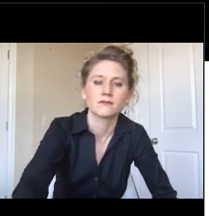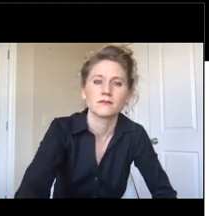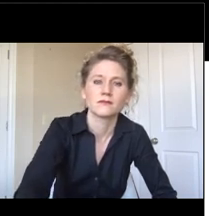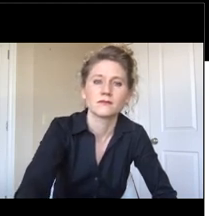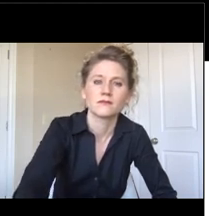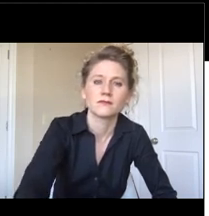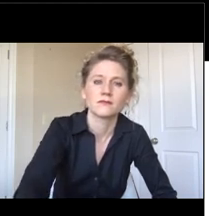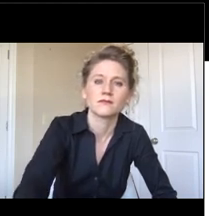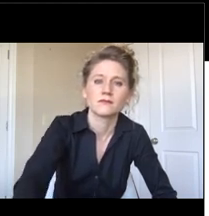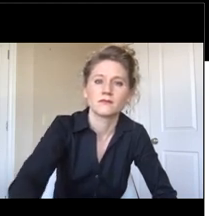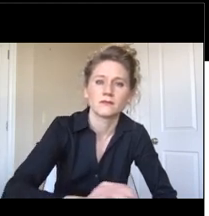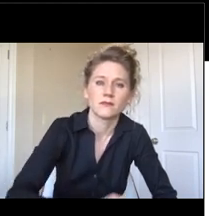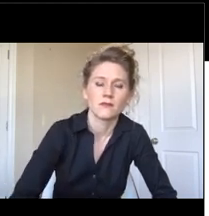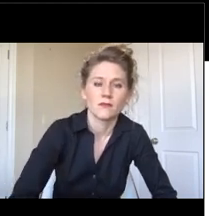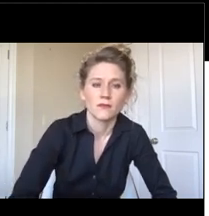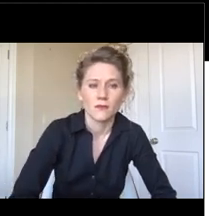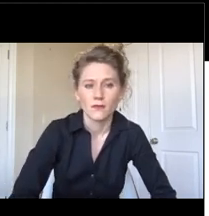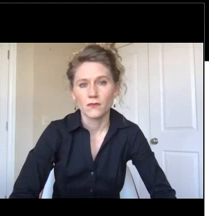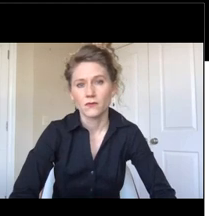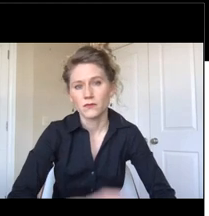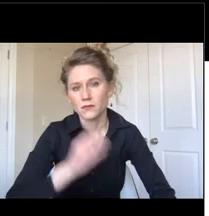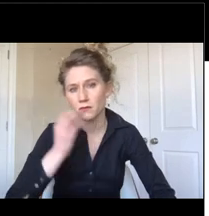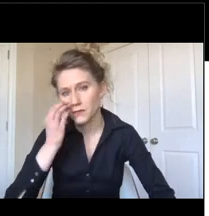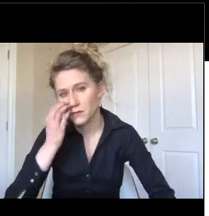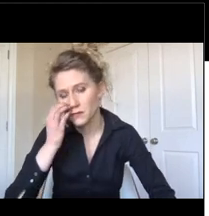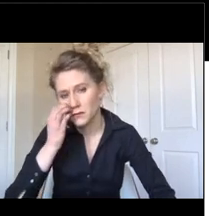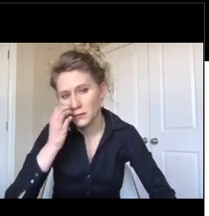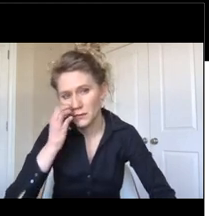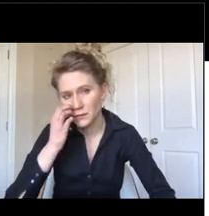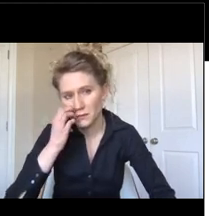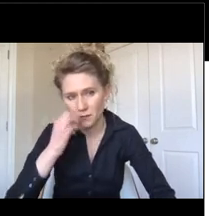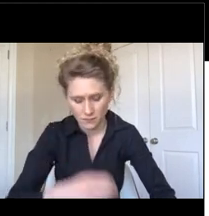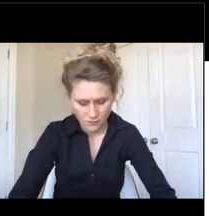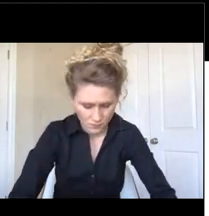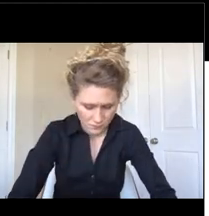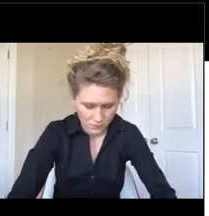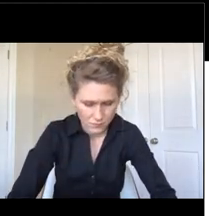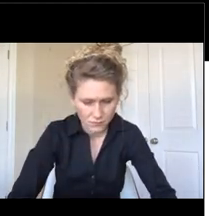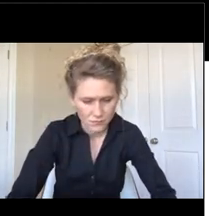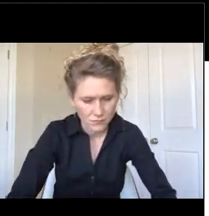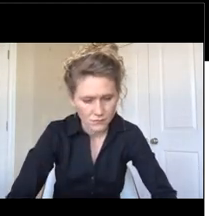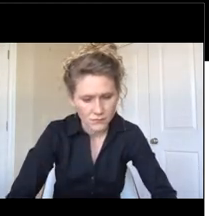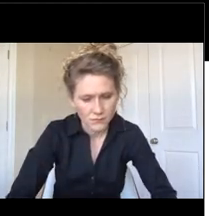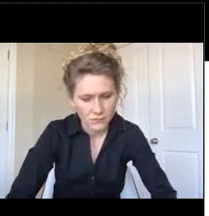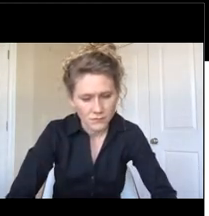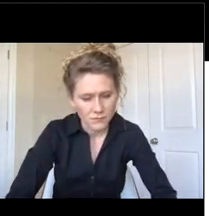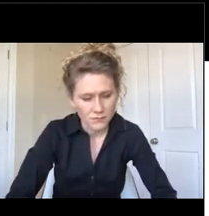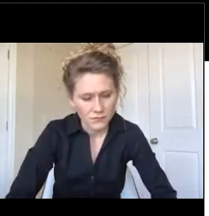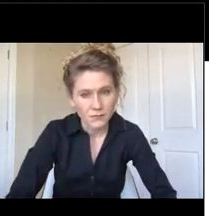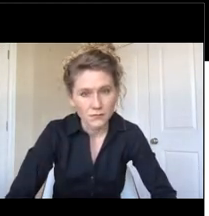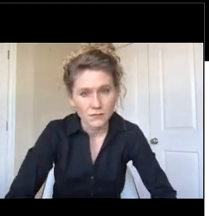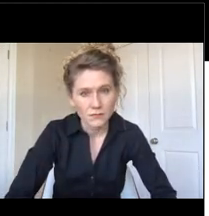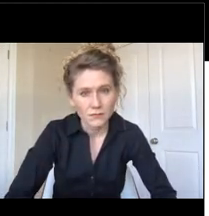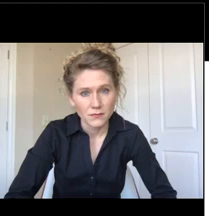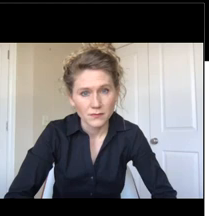works well for us. It may be different where you're at, but the low hanging fruit is those slurry seal roads. Keep those roads sealed